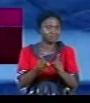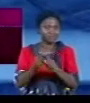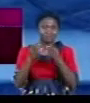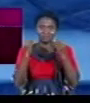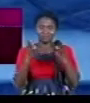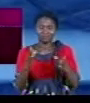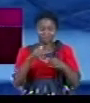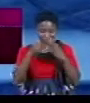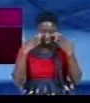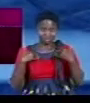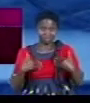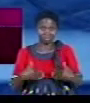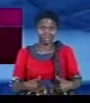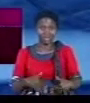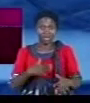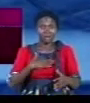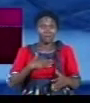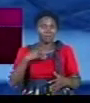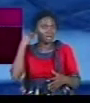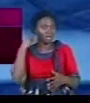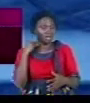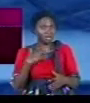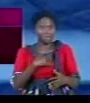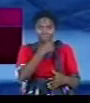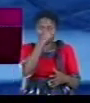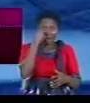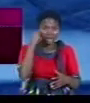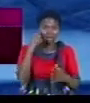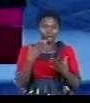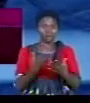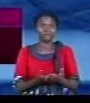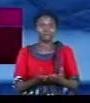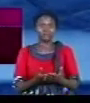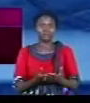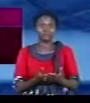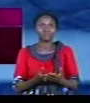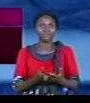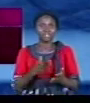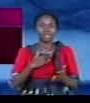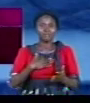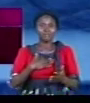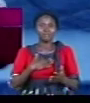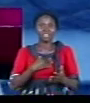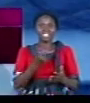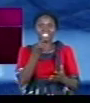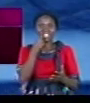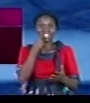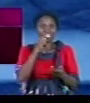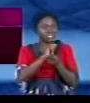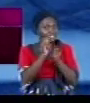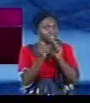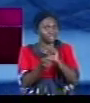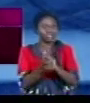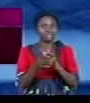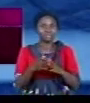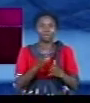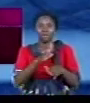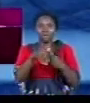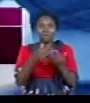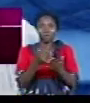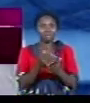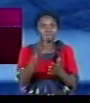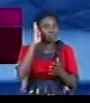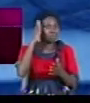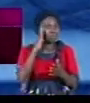head, my eye, my teeth has changed. It's even brown, if you can see it. They are all brown. So they're telling me after